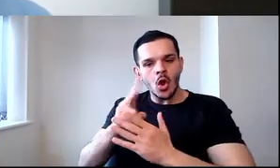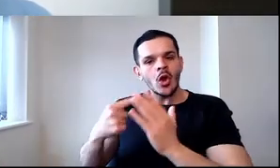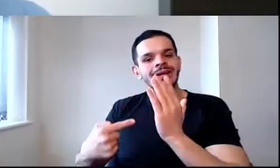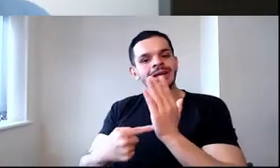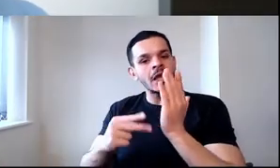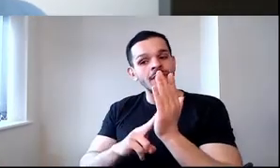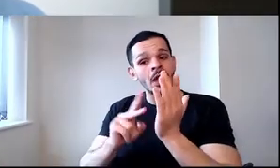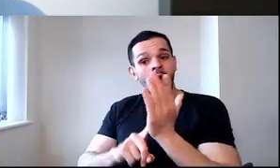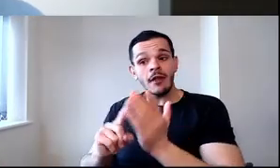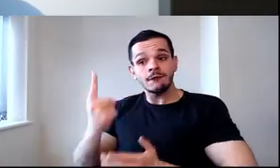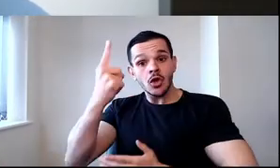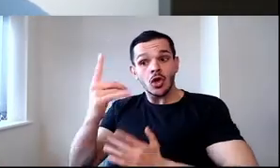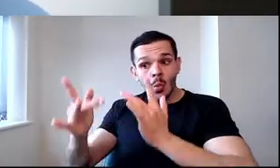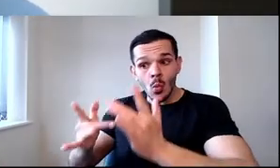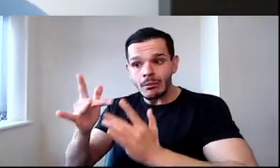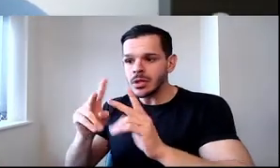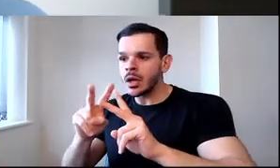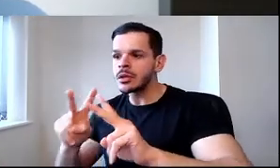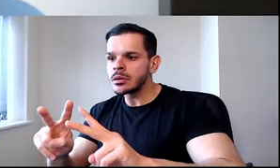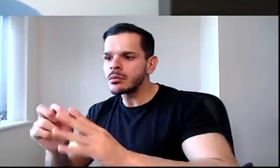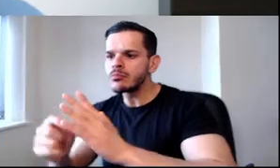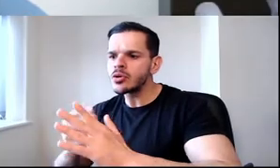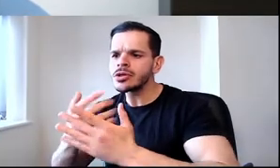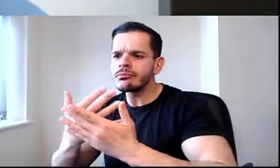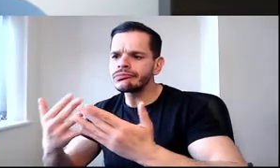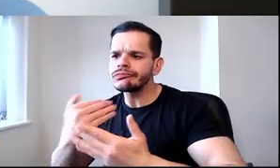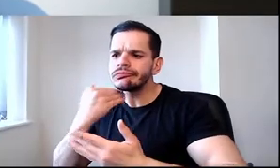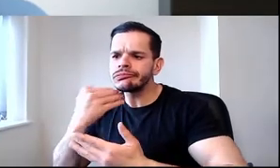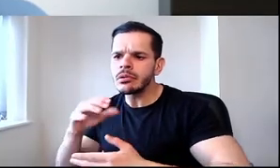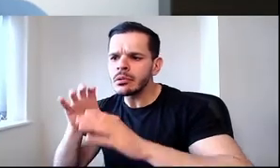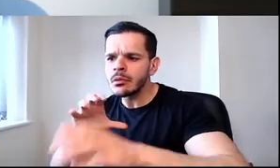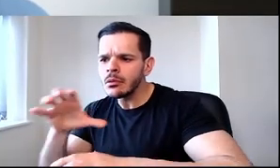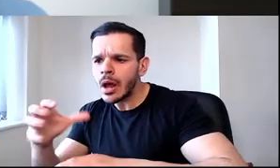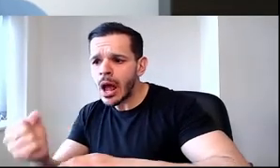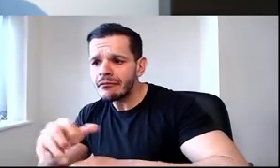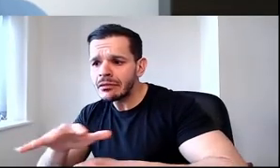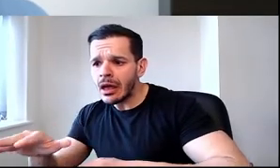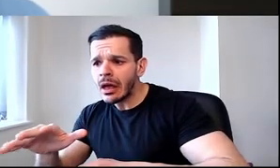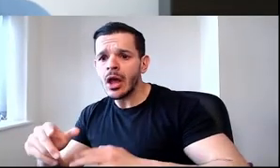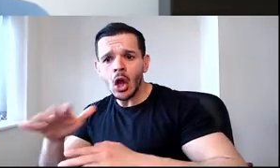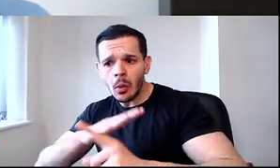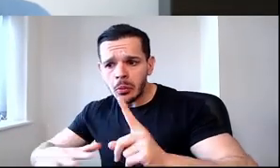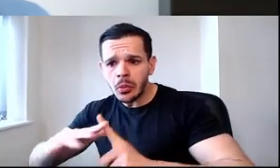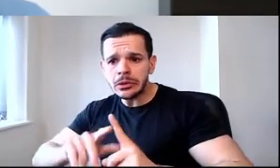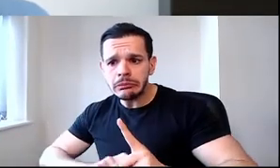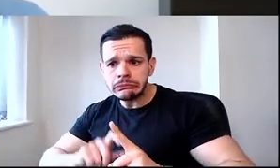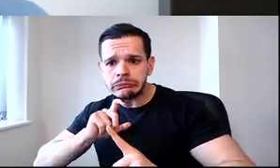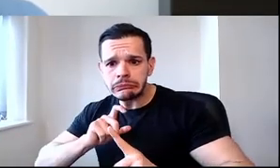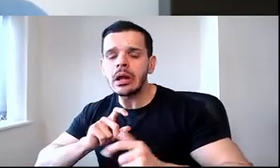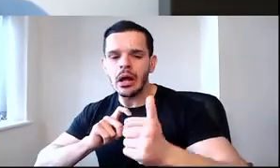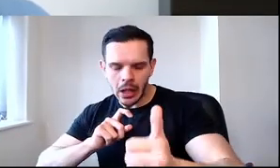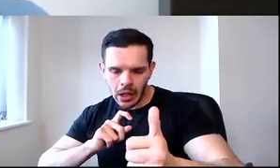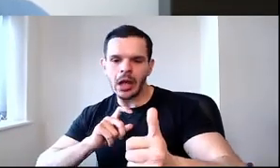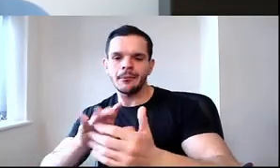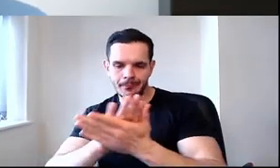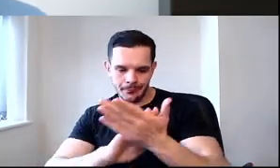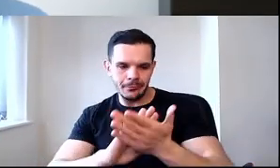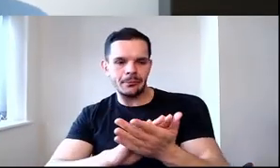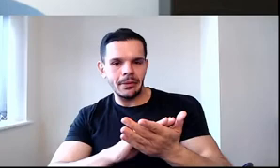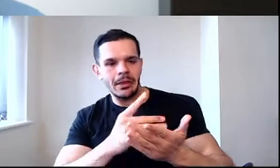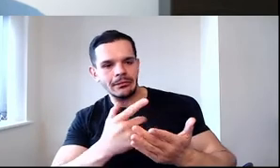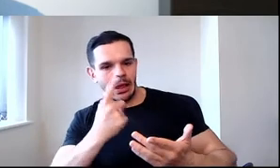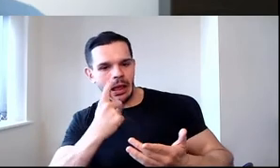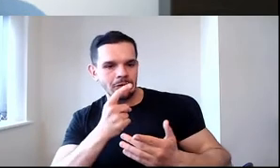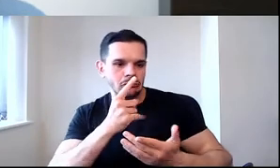locked up, to see how much confidence the community has in that project. Okay, so where there is a lot of